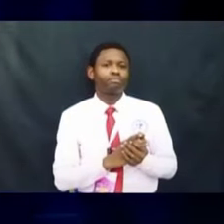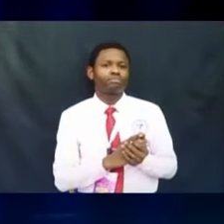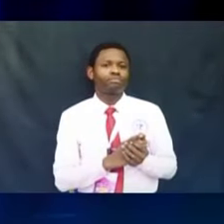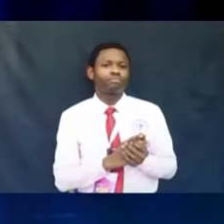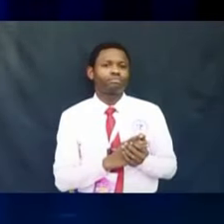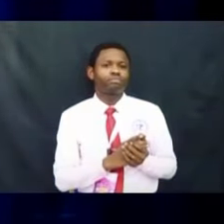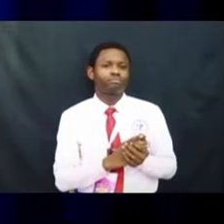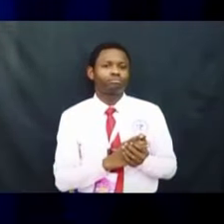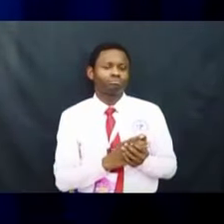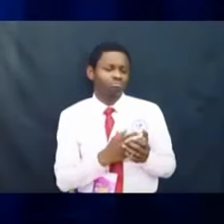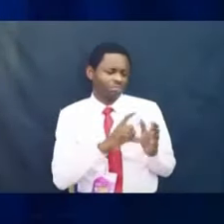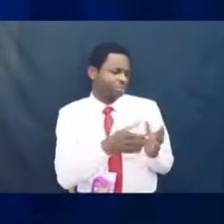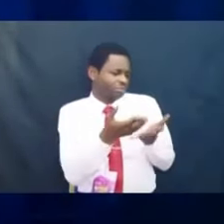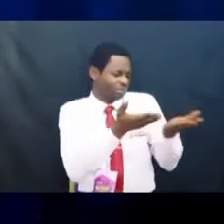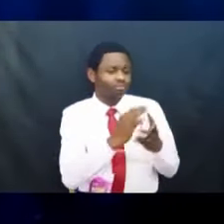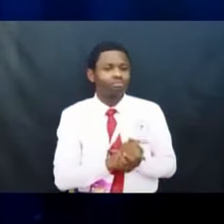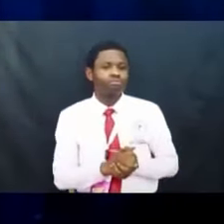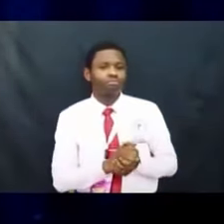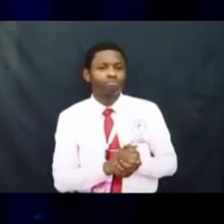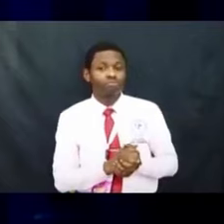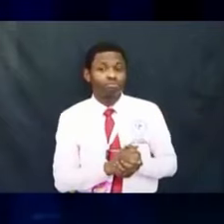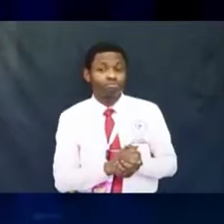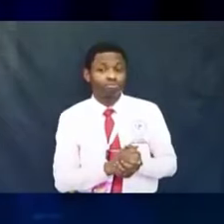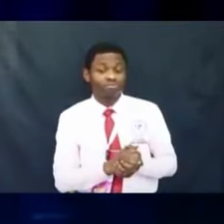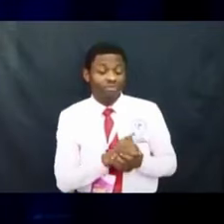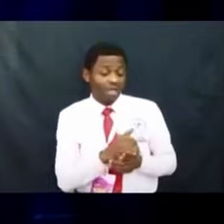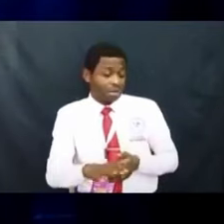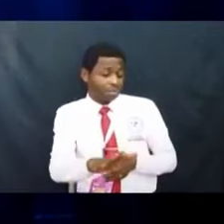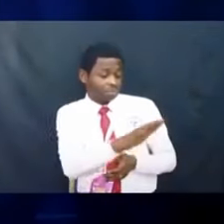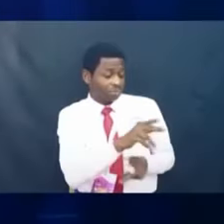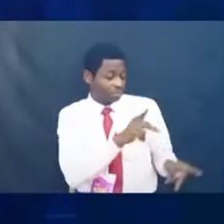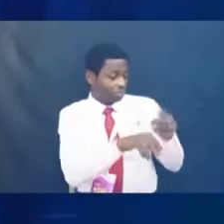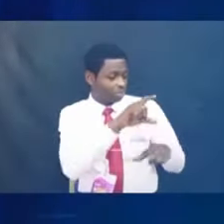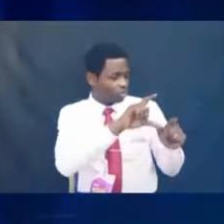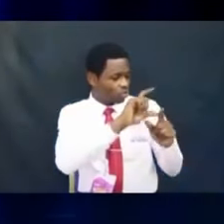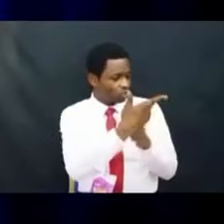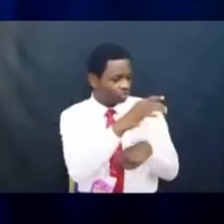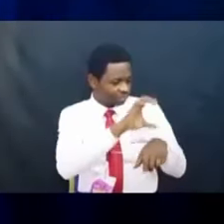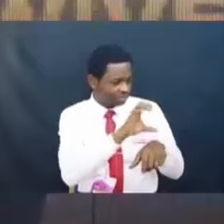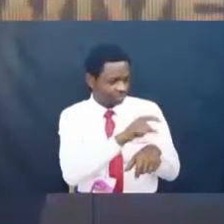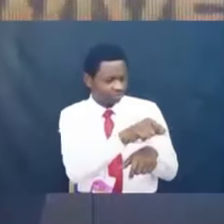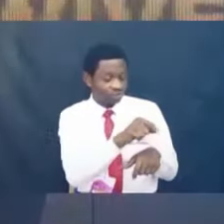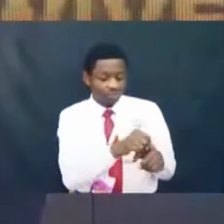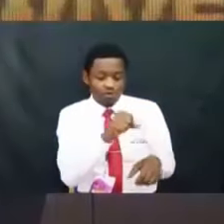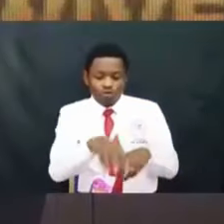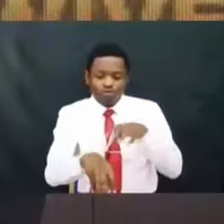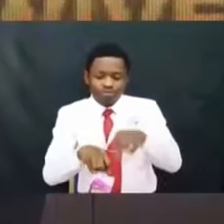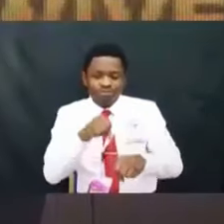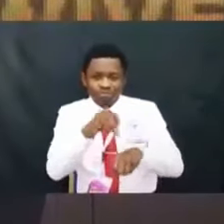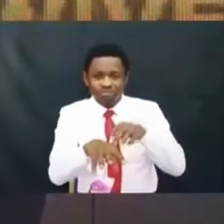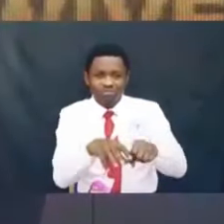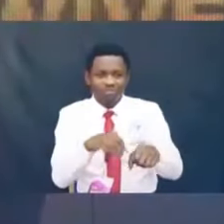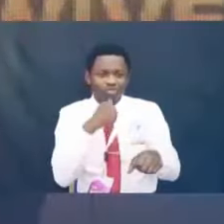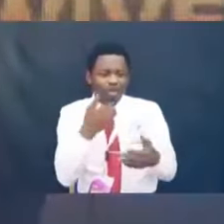let them serve. These are people in the local church. When we are taking offerings, they fold